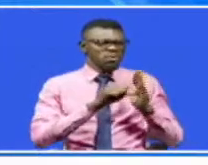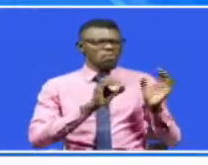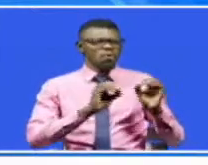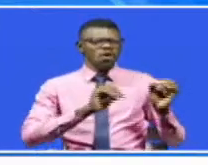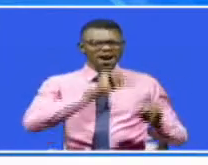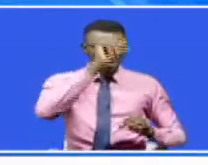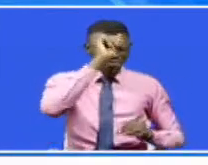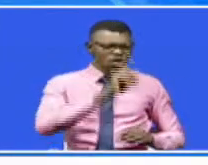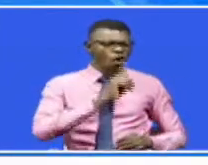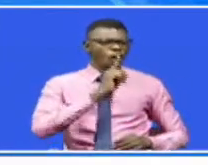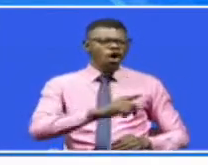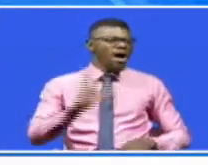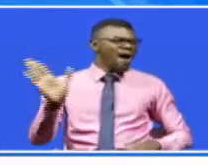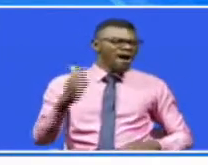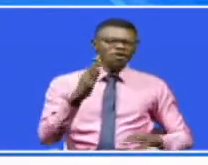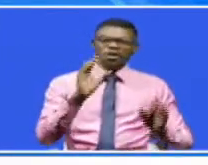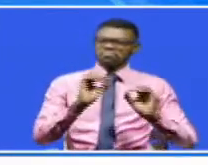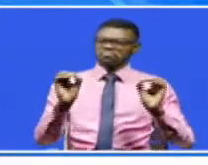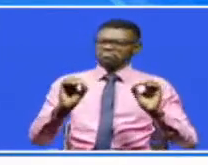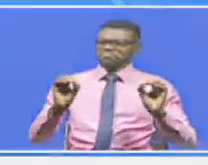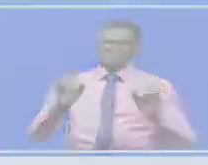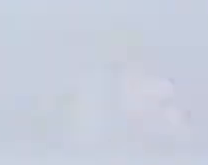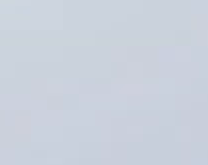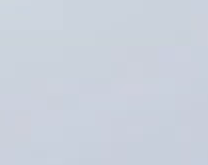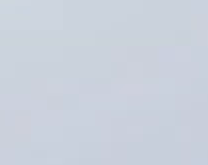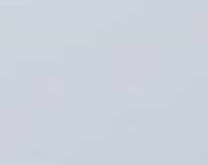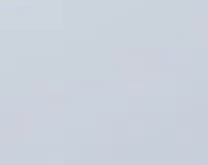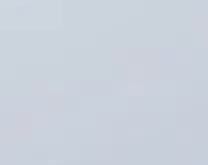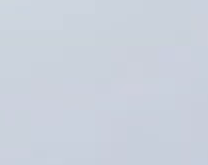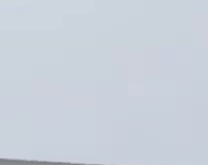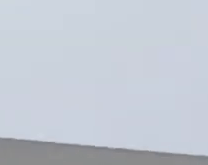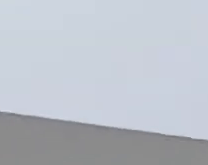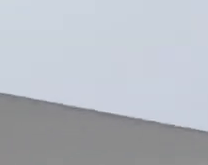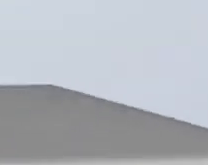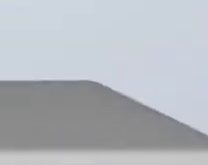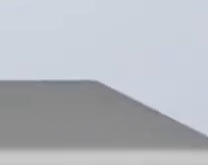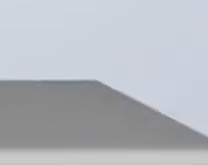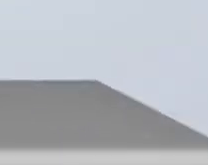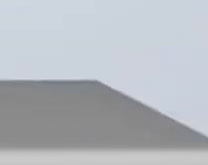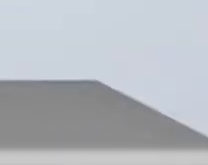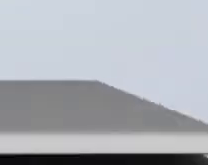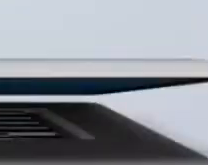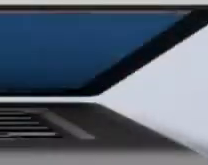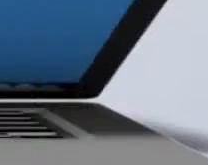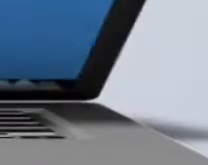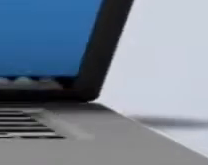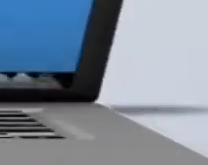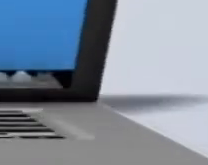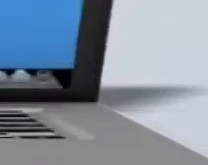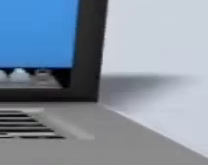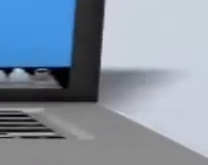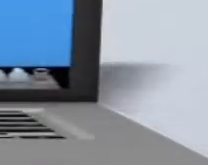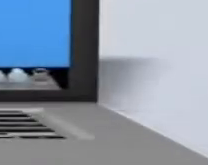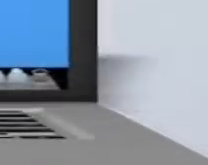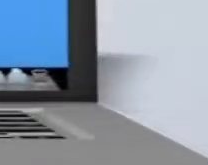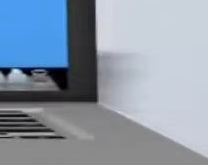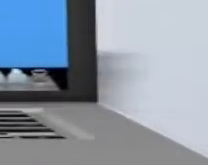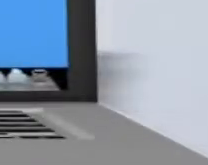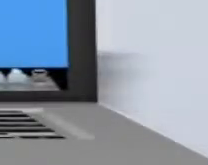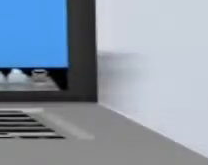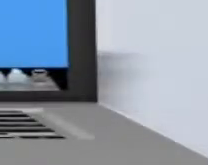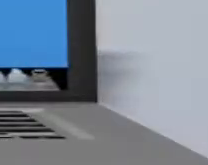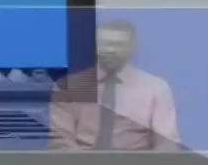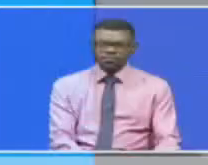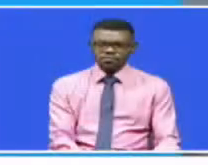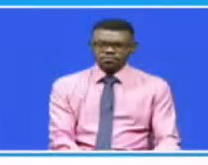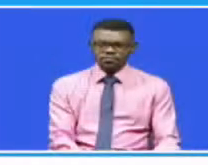from the government. Timothy Otieno with that report. The directive came from a statement issued by Interior Cabinet